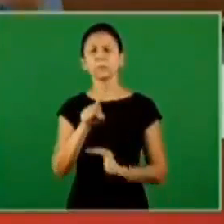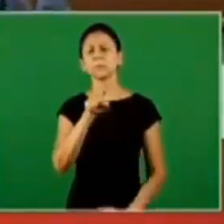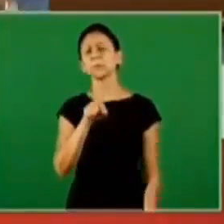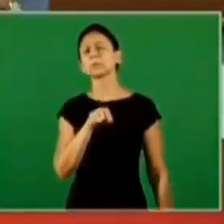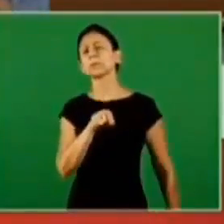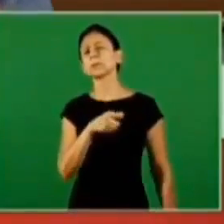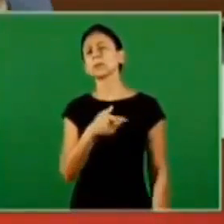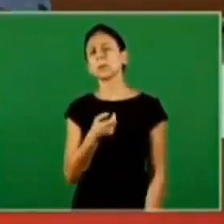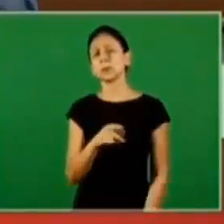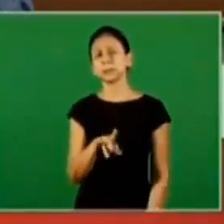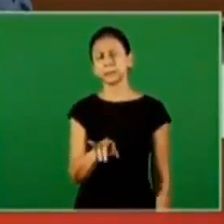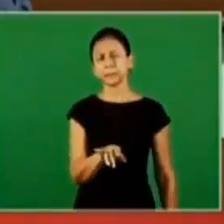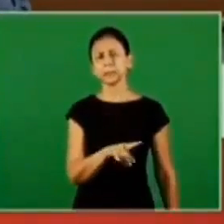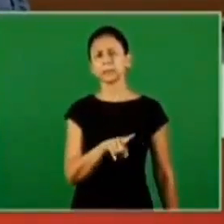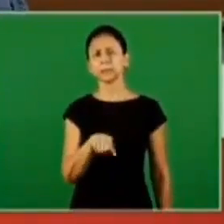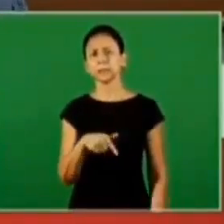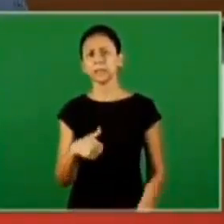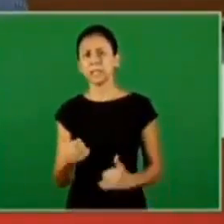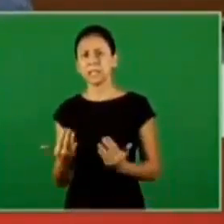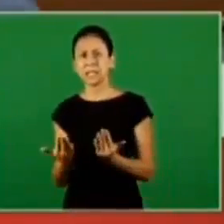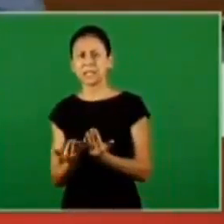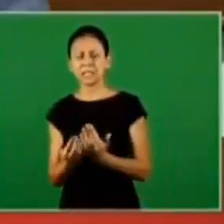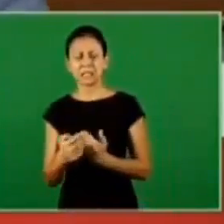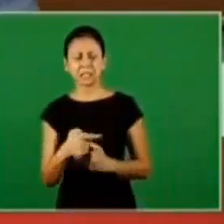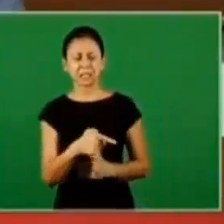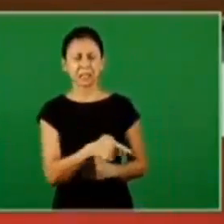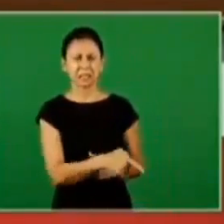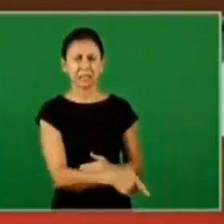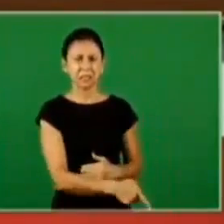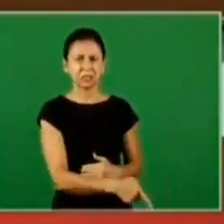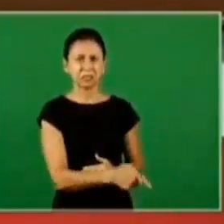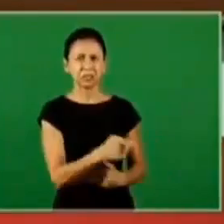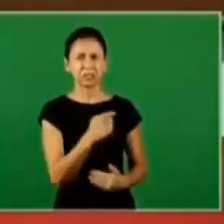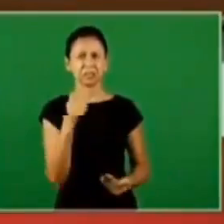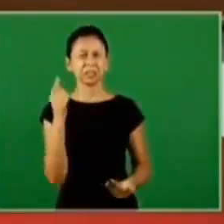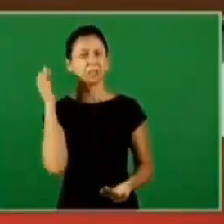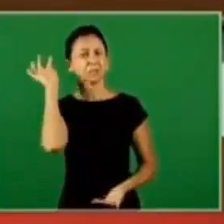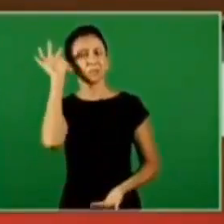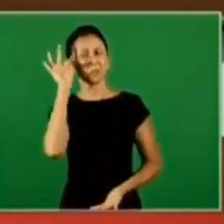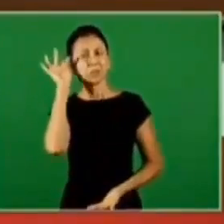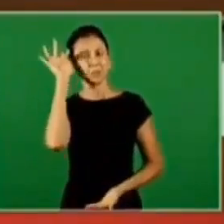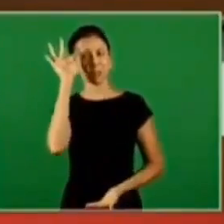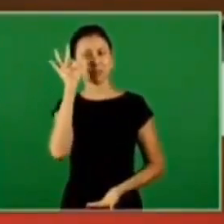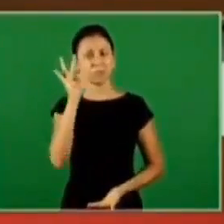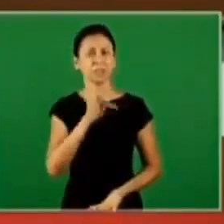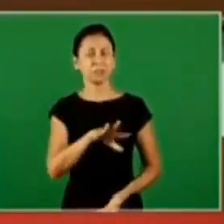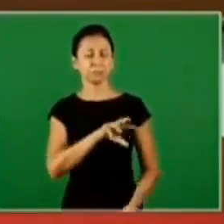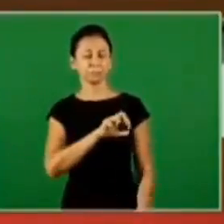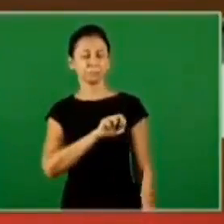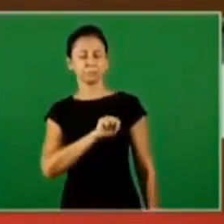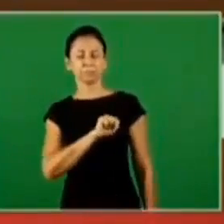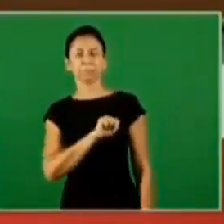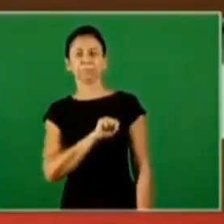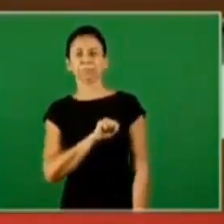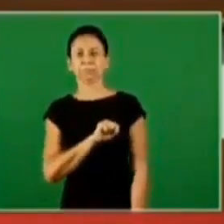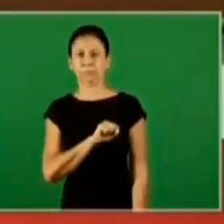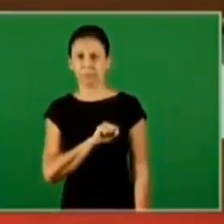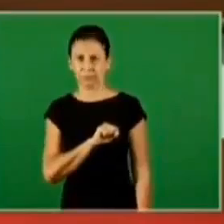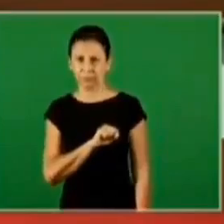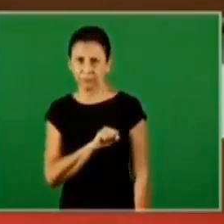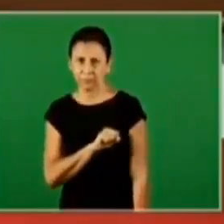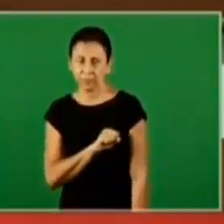is coming out here? A science is philosophy, and the people are